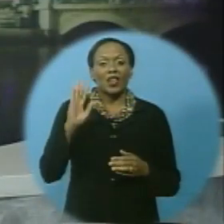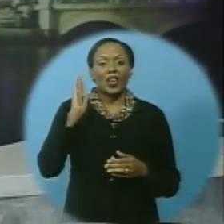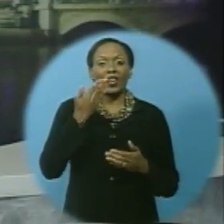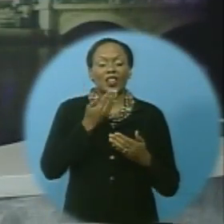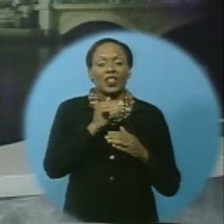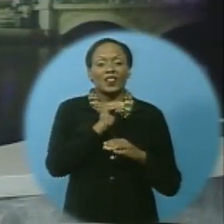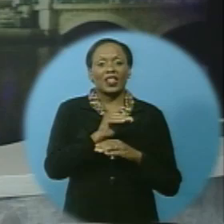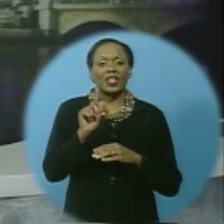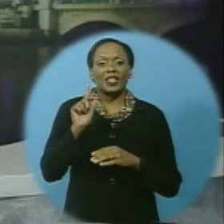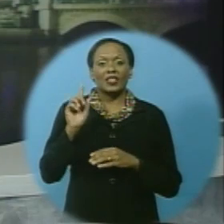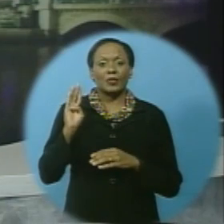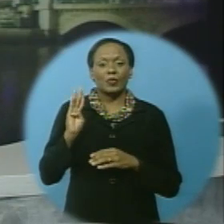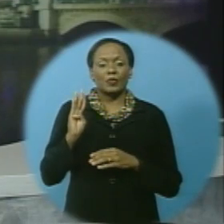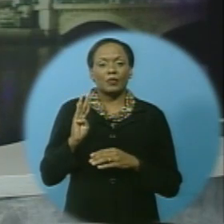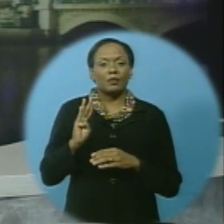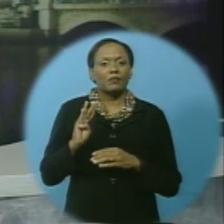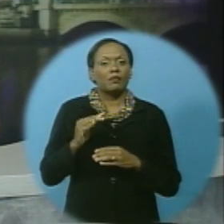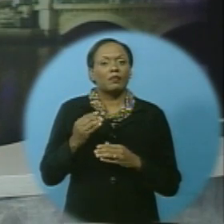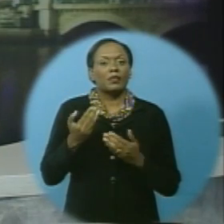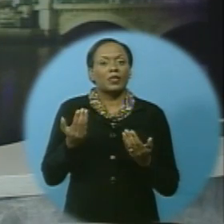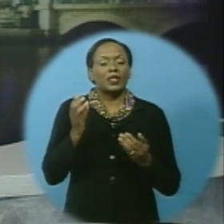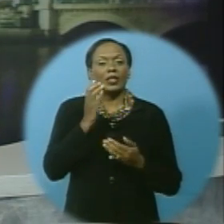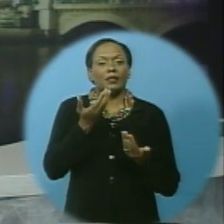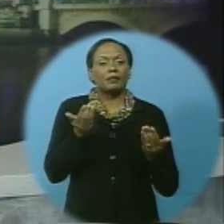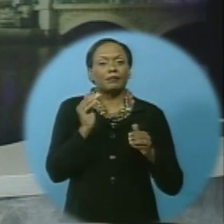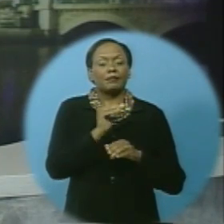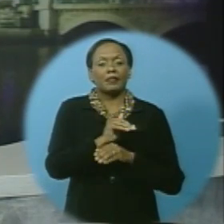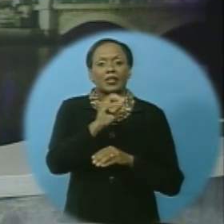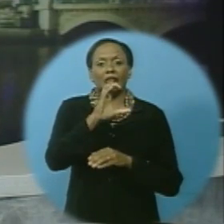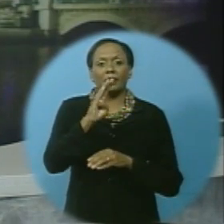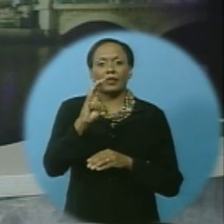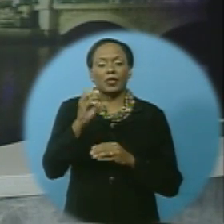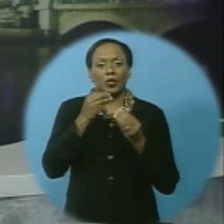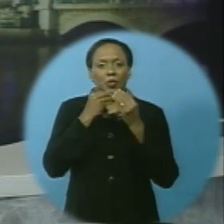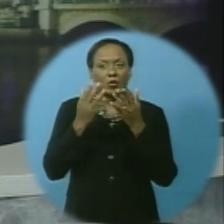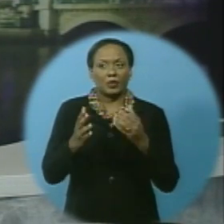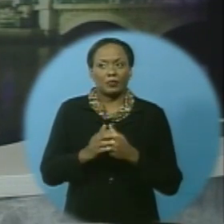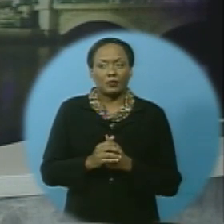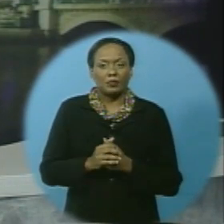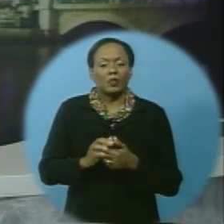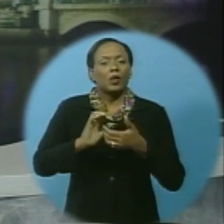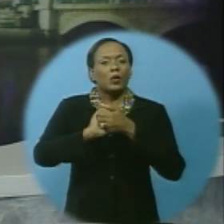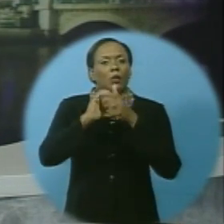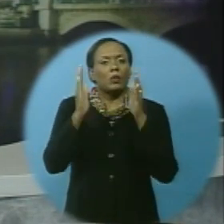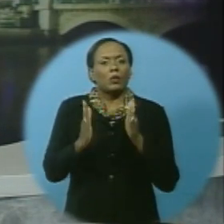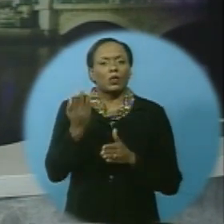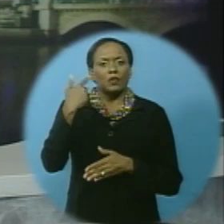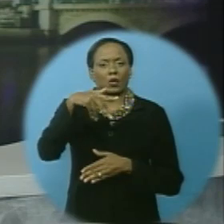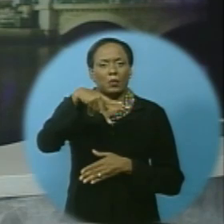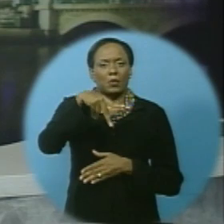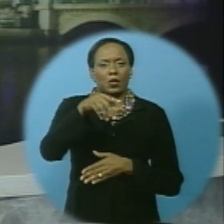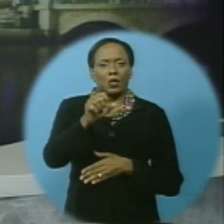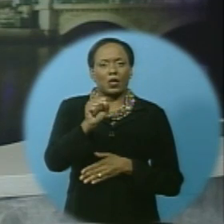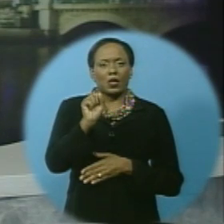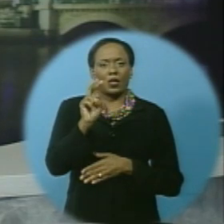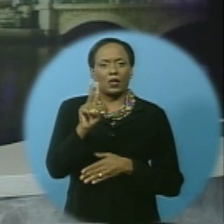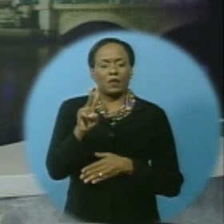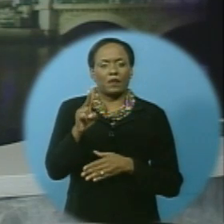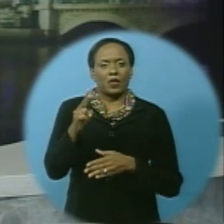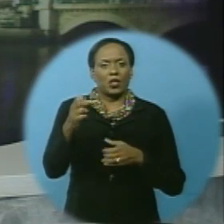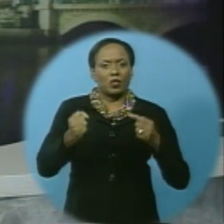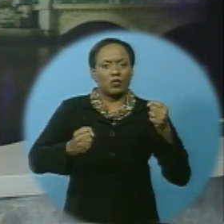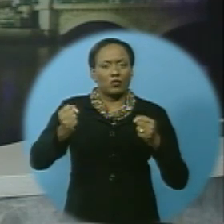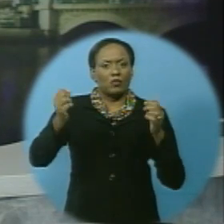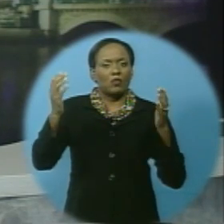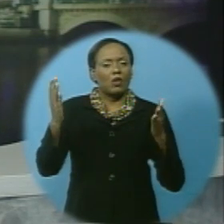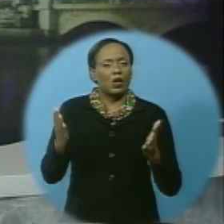Hello, good evening. I'm Lisa Broom. This is the CBC Evening News. The owners of public service vehicles are being put on notice.